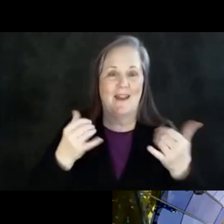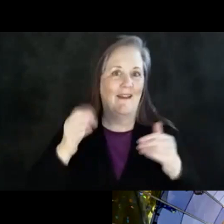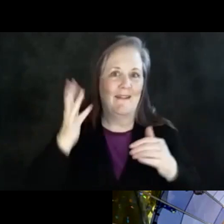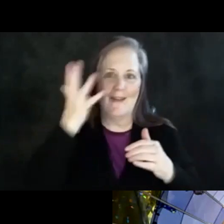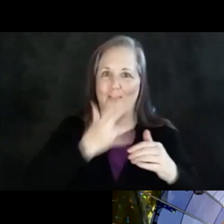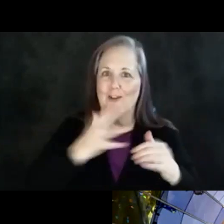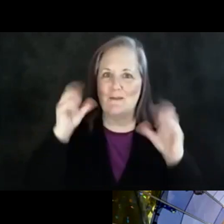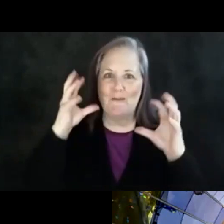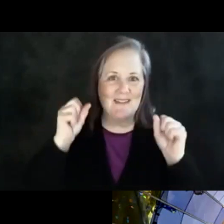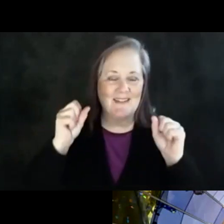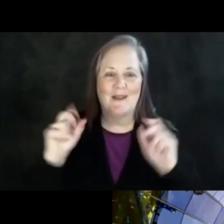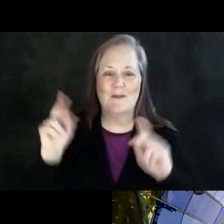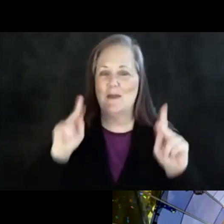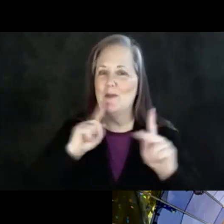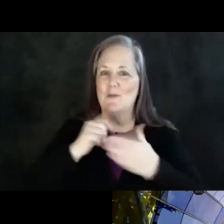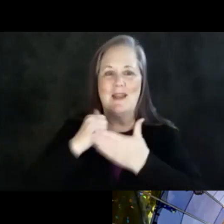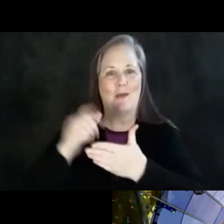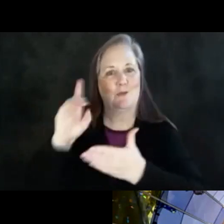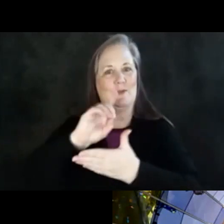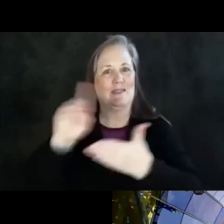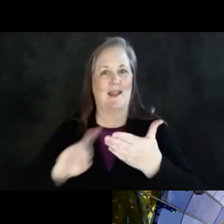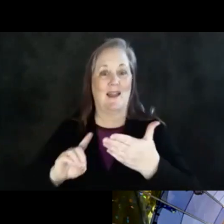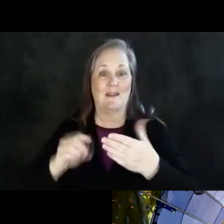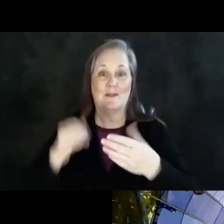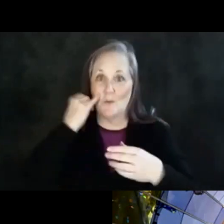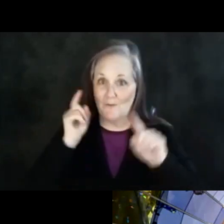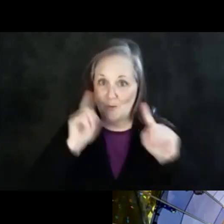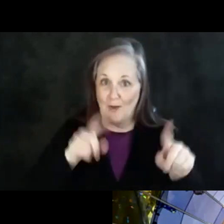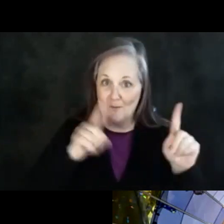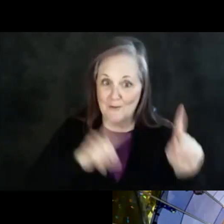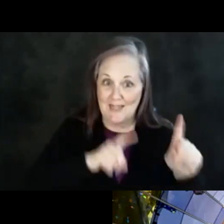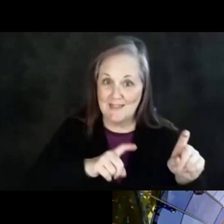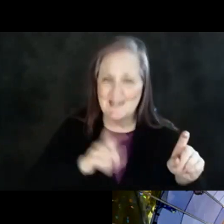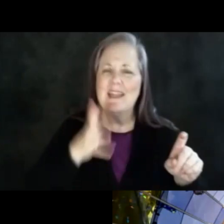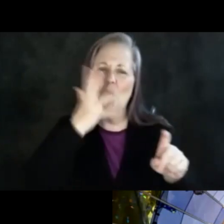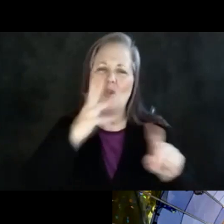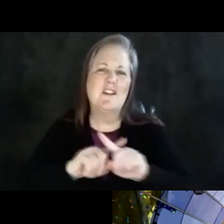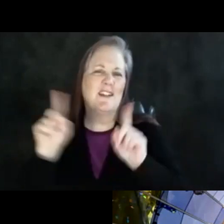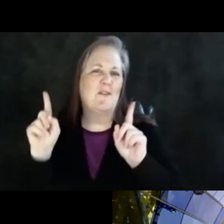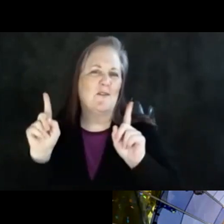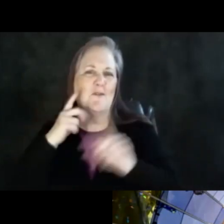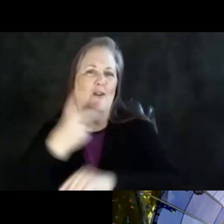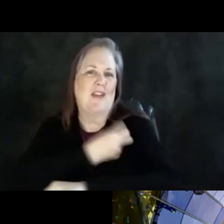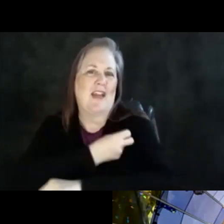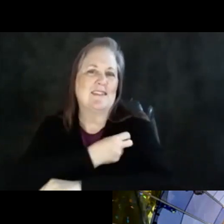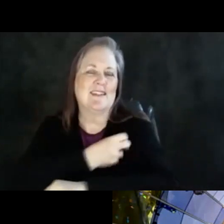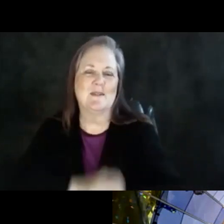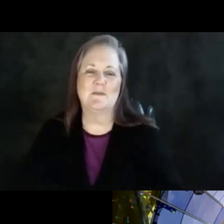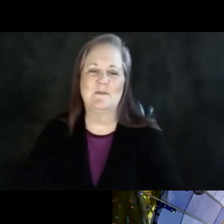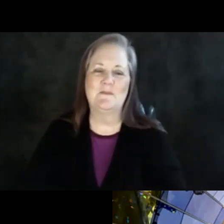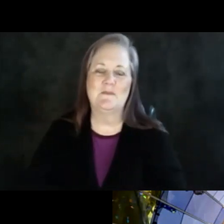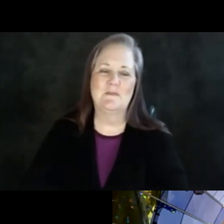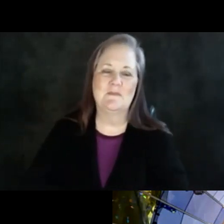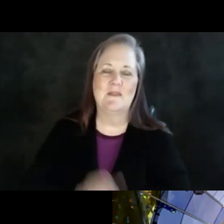We have some people that have really helped to design it. And if you ever went out for testing, it's going to look different if you come through for vaccines. Lots of